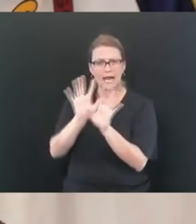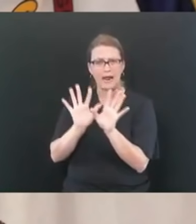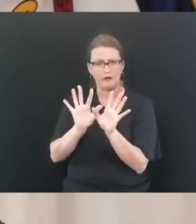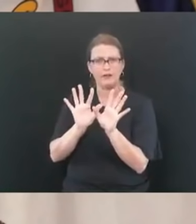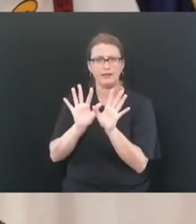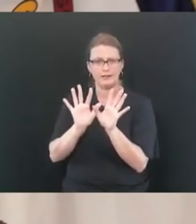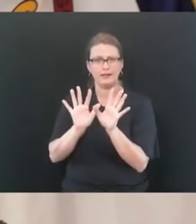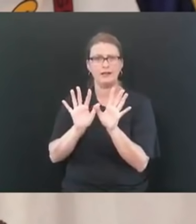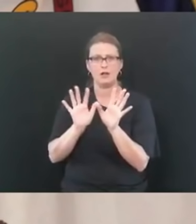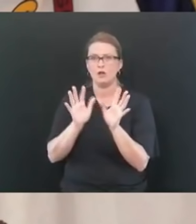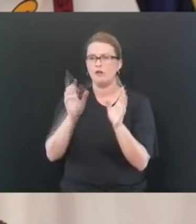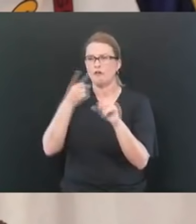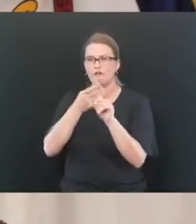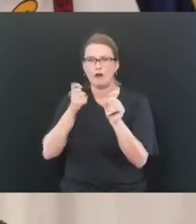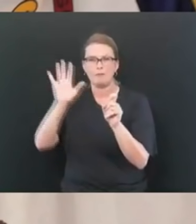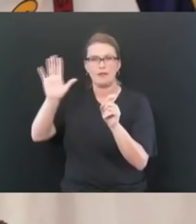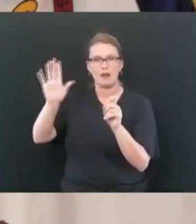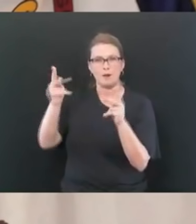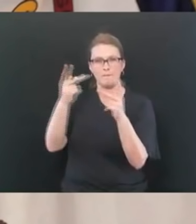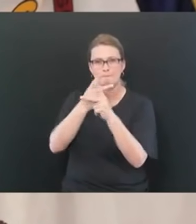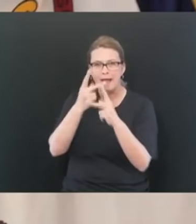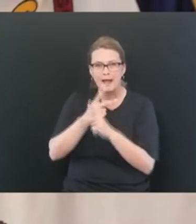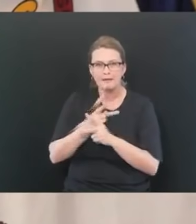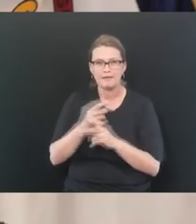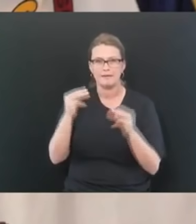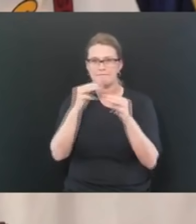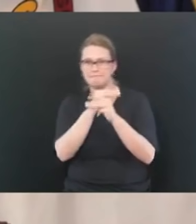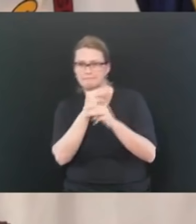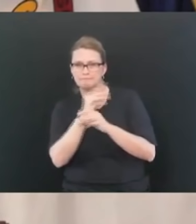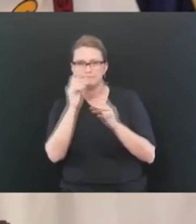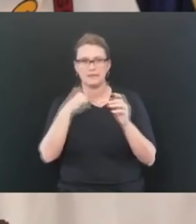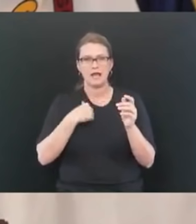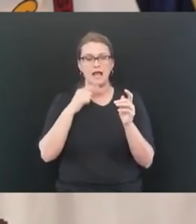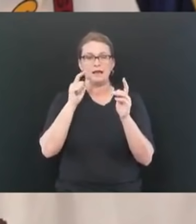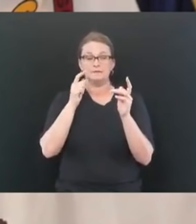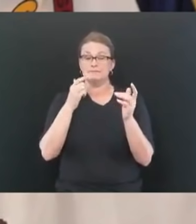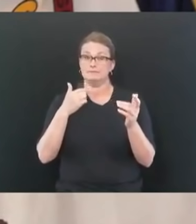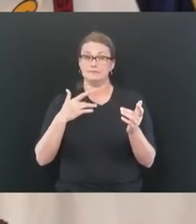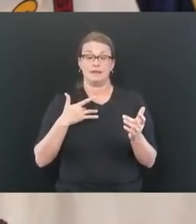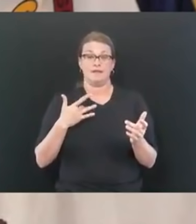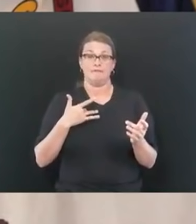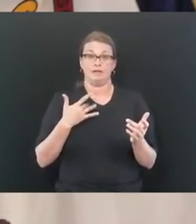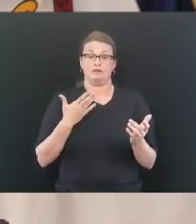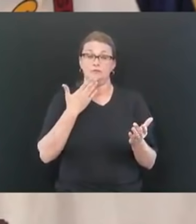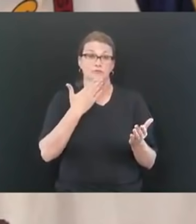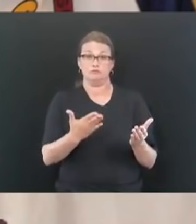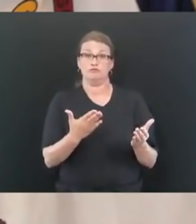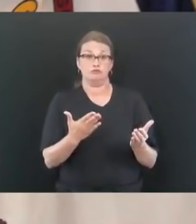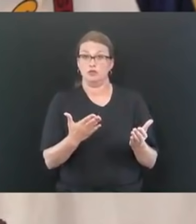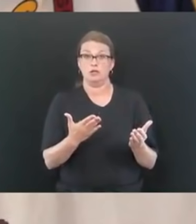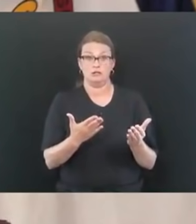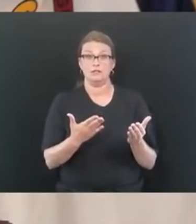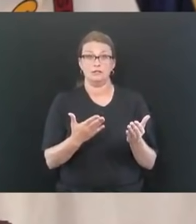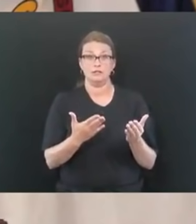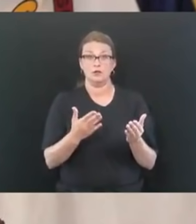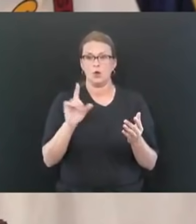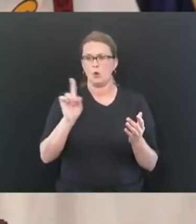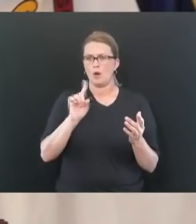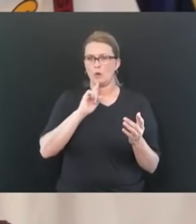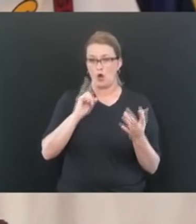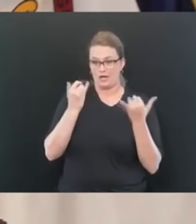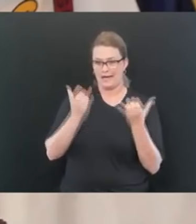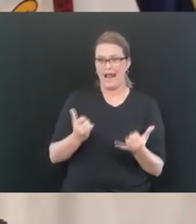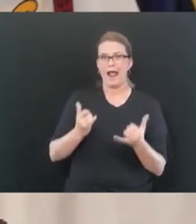standpoint of the mathematics and everything on how it worked. It was really good for me, from the standpoint of where we are and where we're